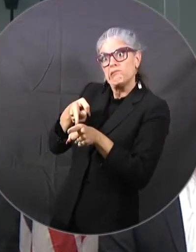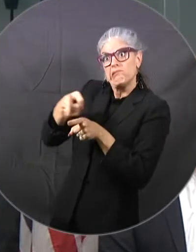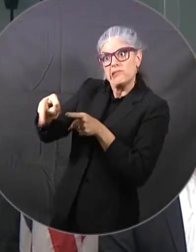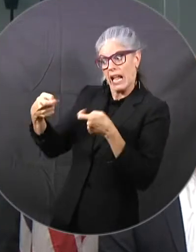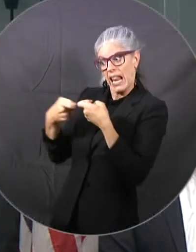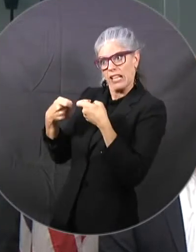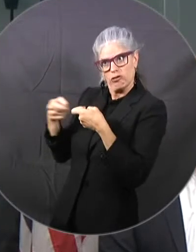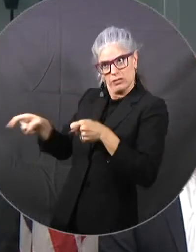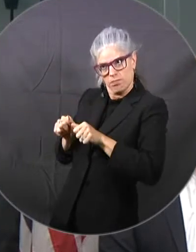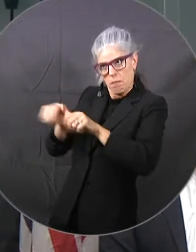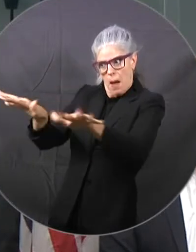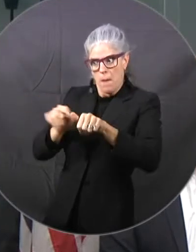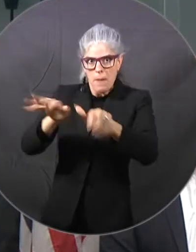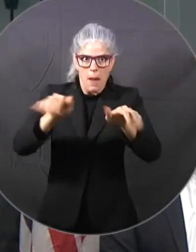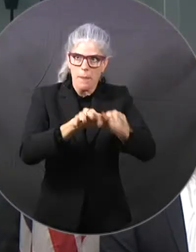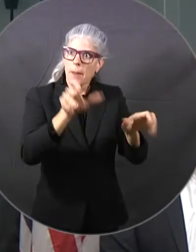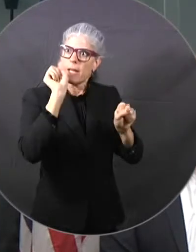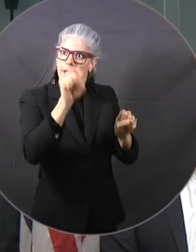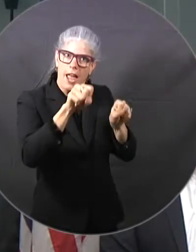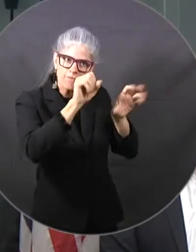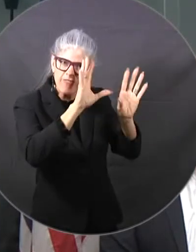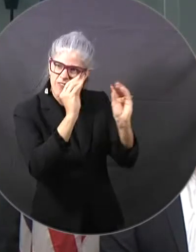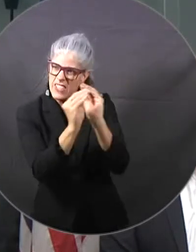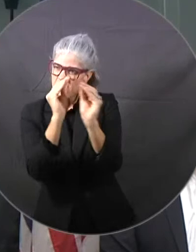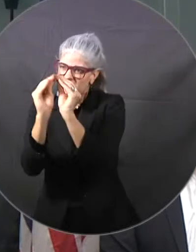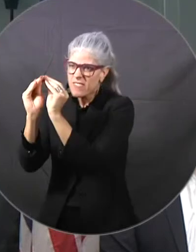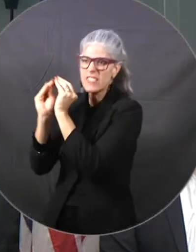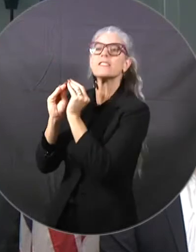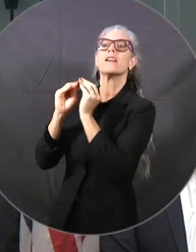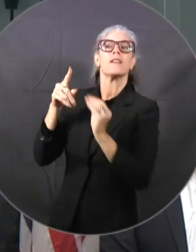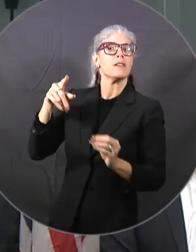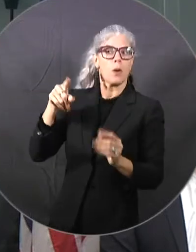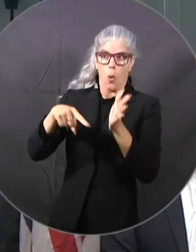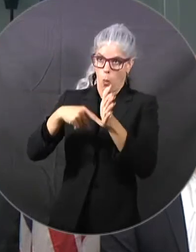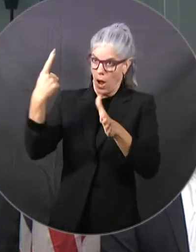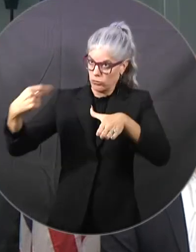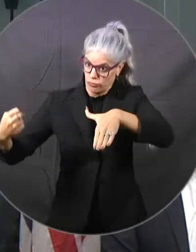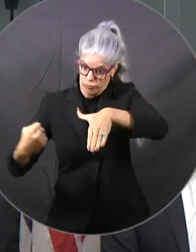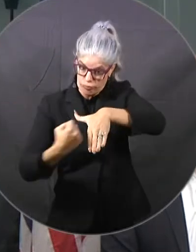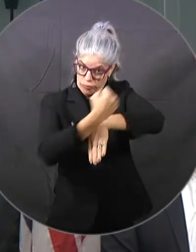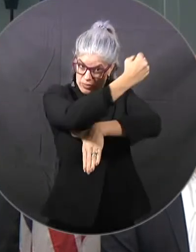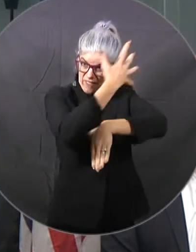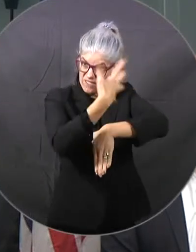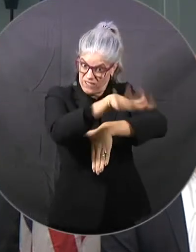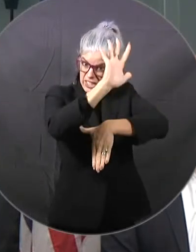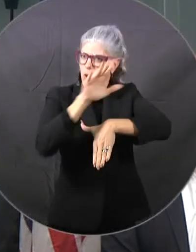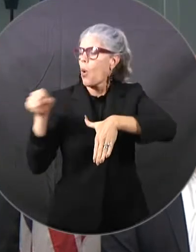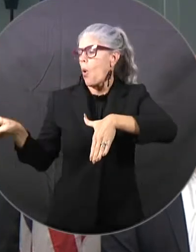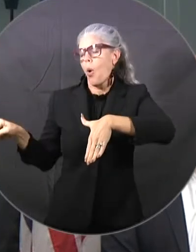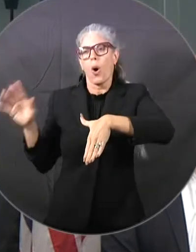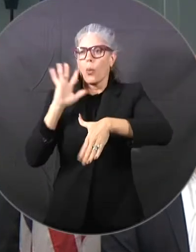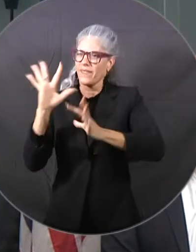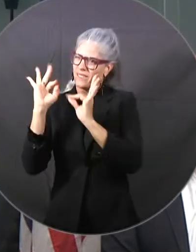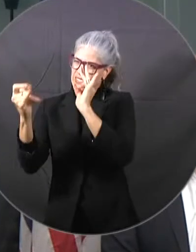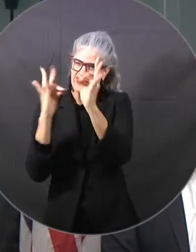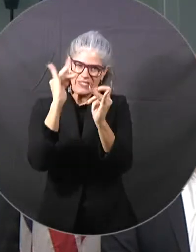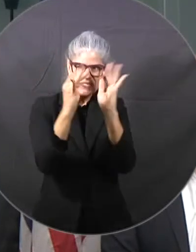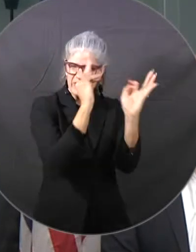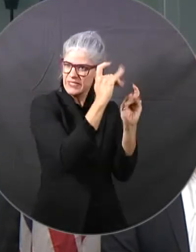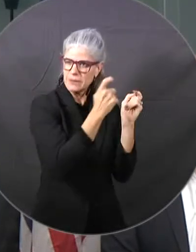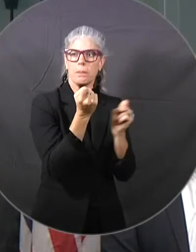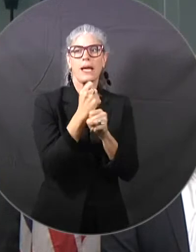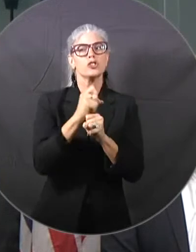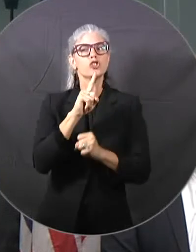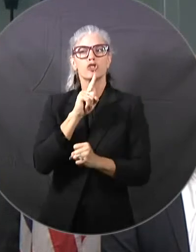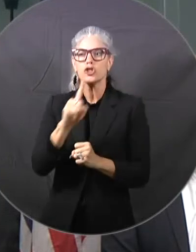is passed and do a great job restoring. But there is not likely to be a situation where you're not going to lose